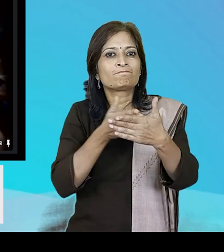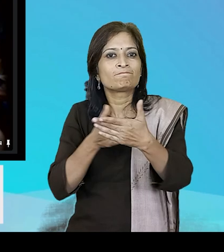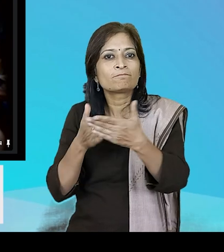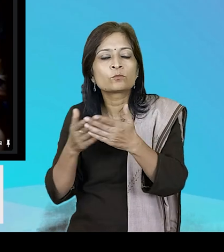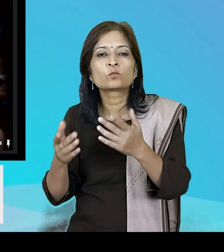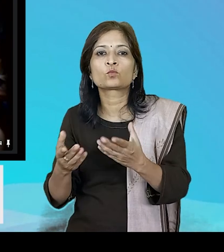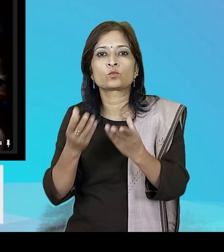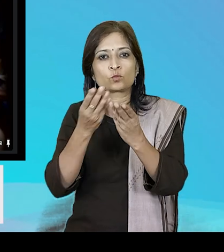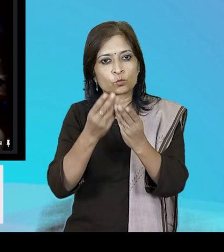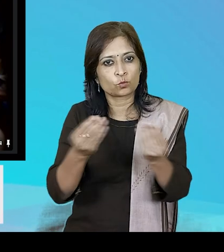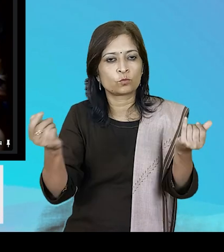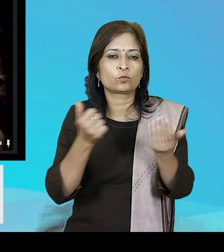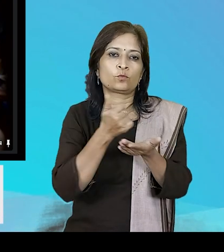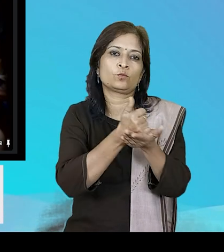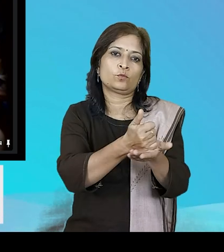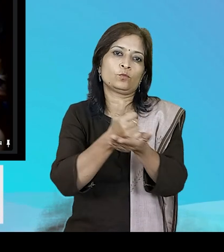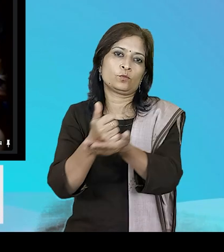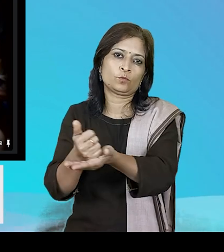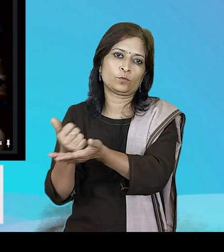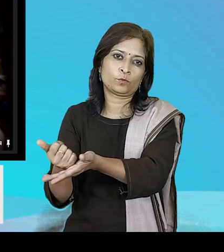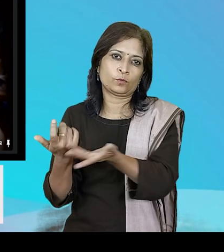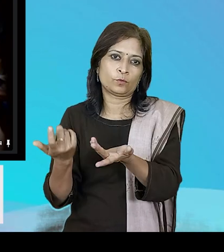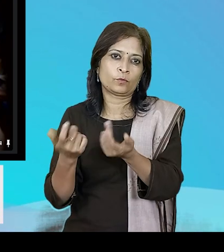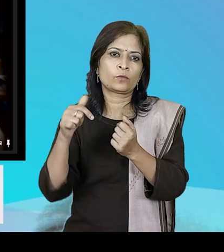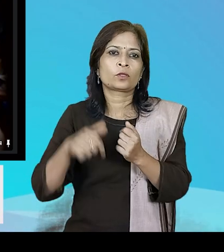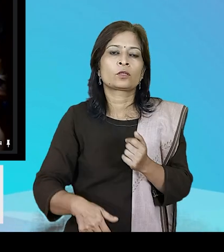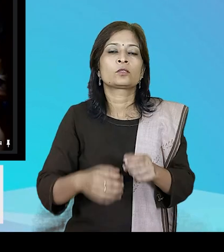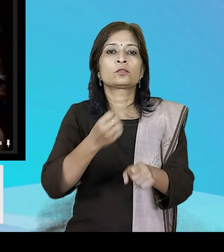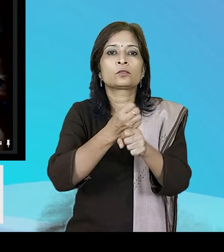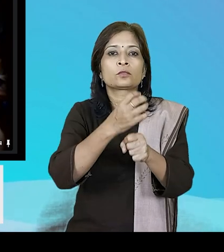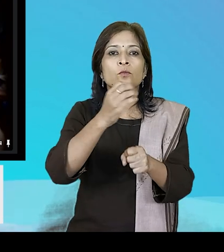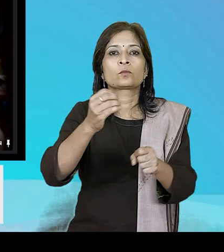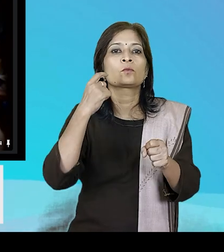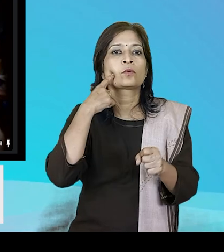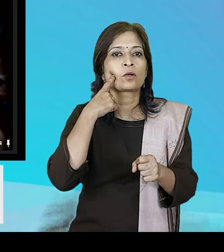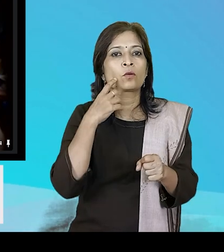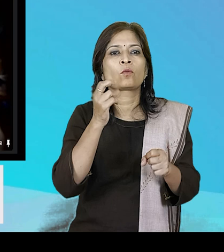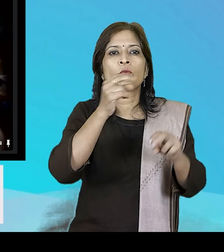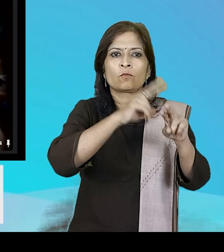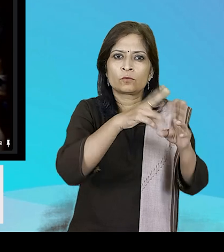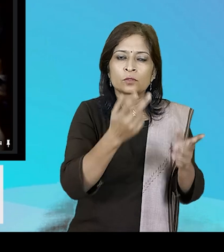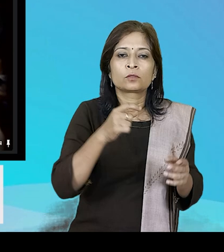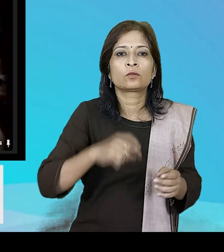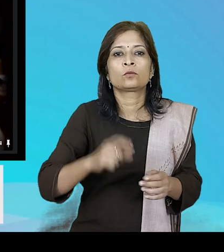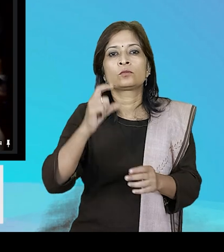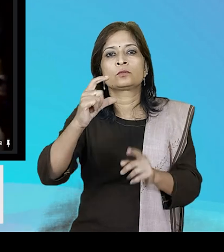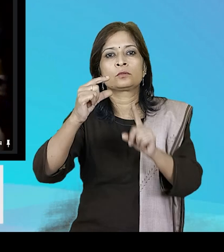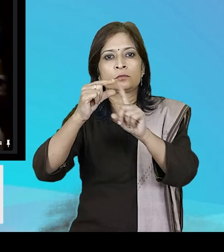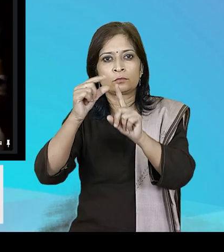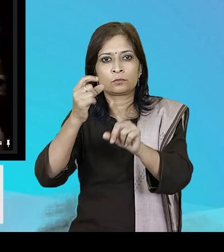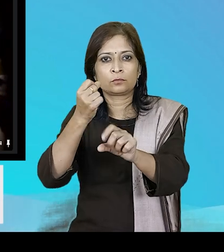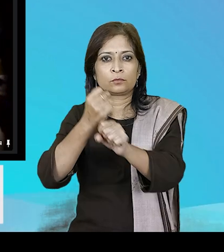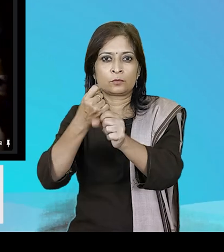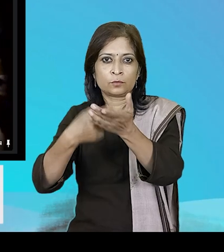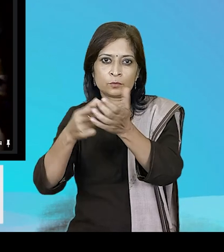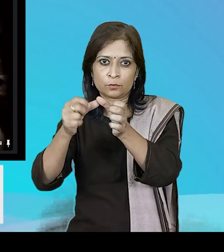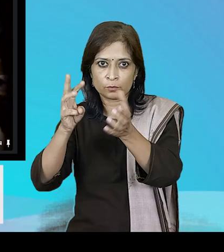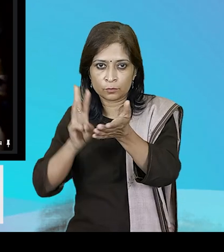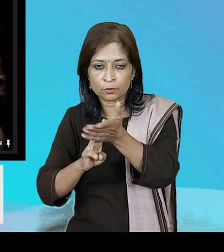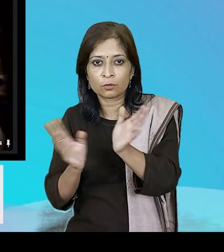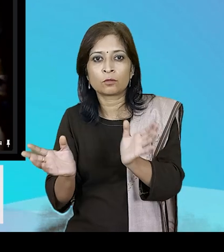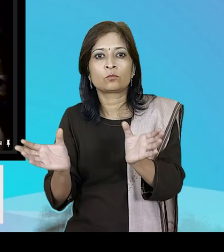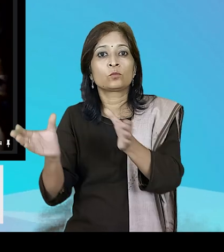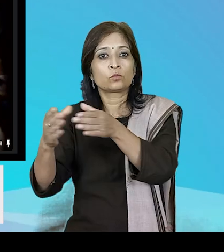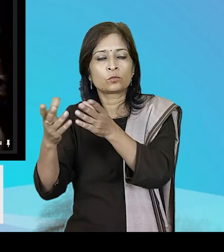at grievances which are which have to do with any GOI office. Then we have the CP Gram portal, and